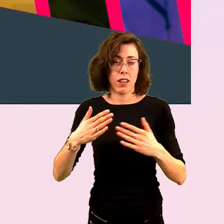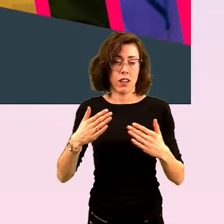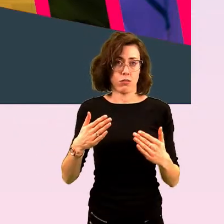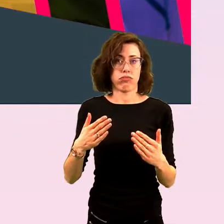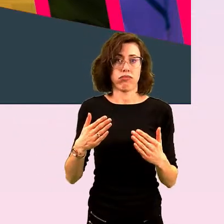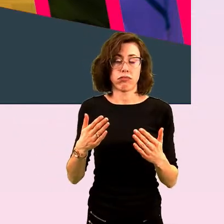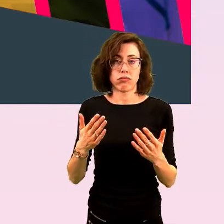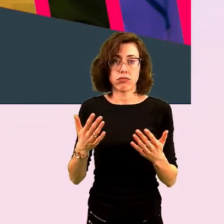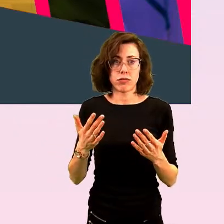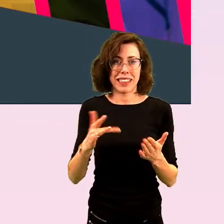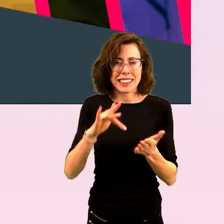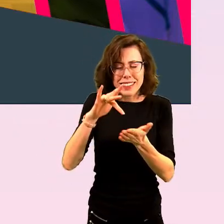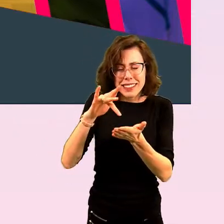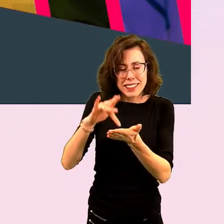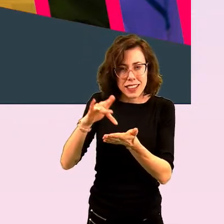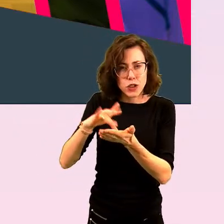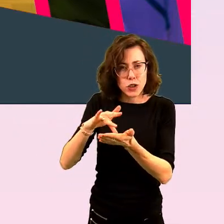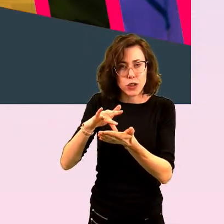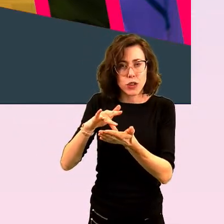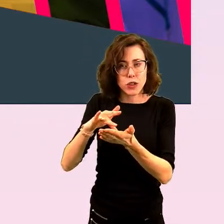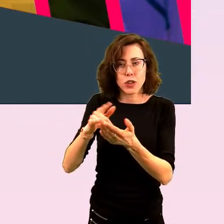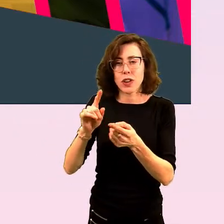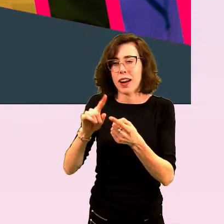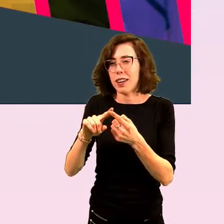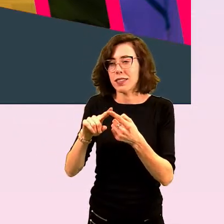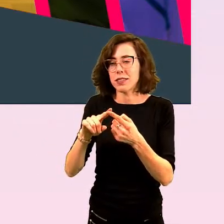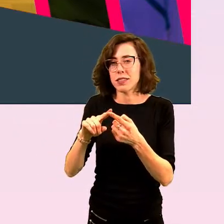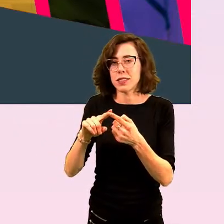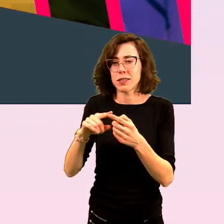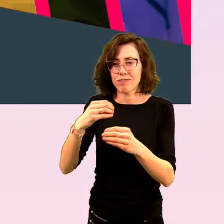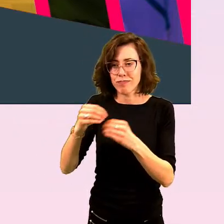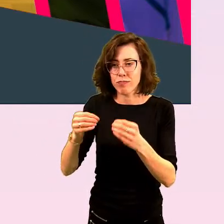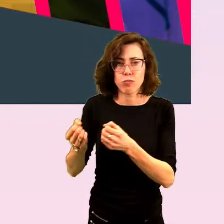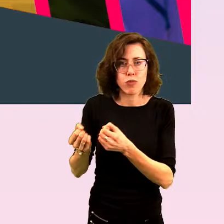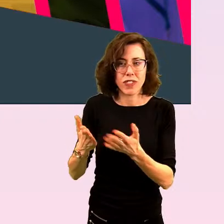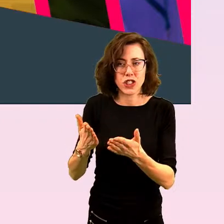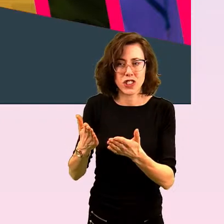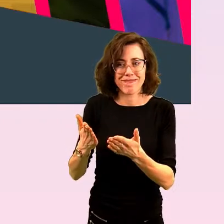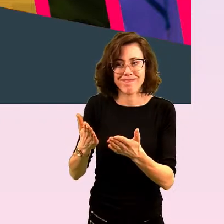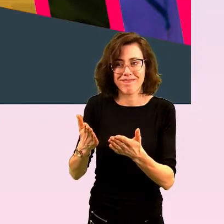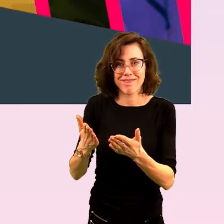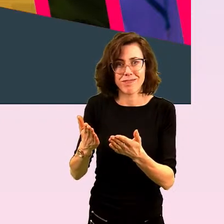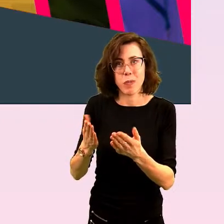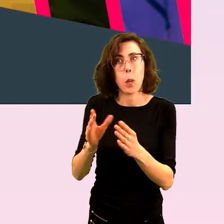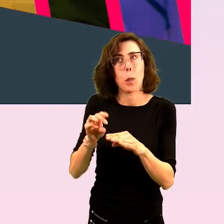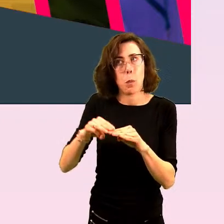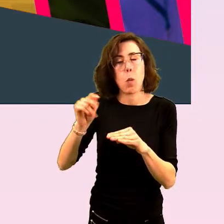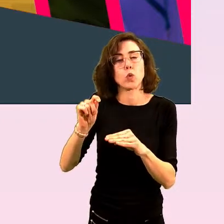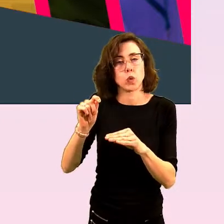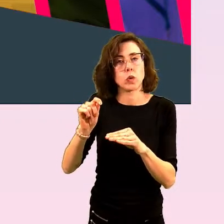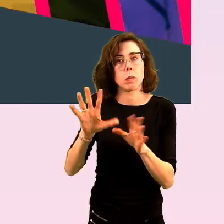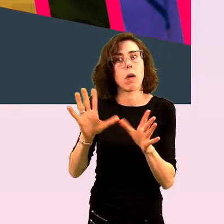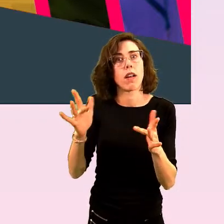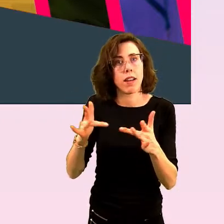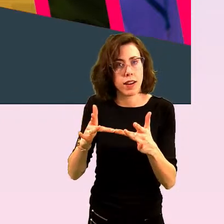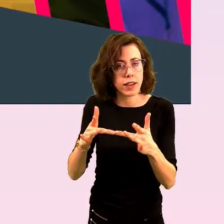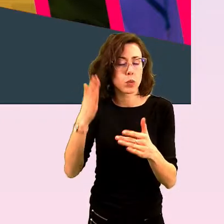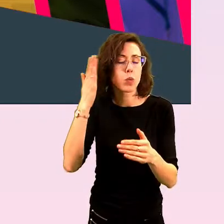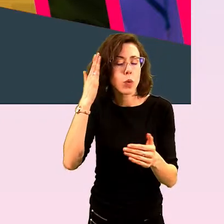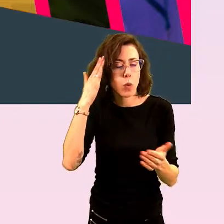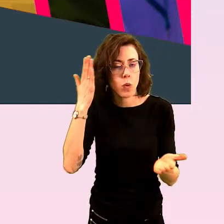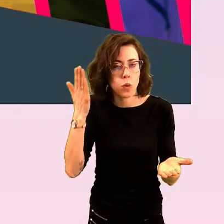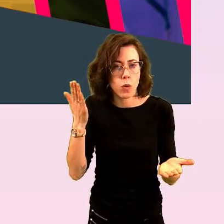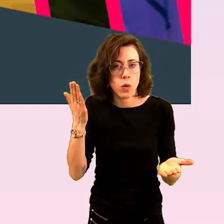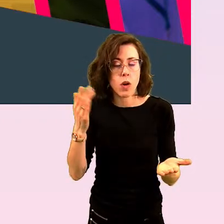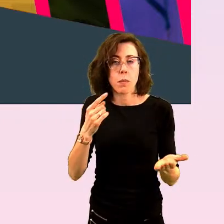where the centres and most of the provision is only online at the moment, so we are conscious of that. But we are